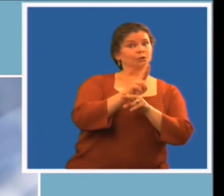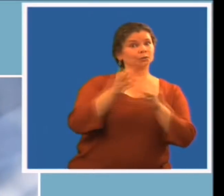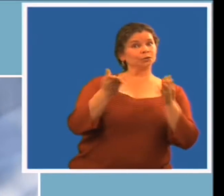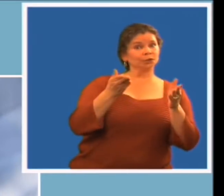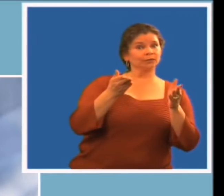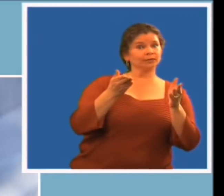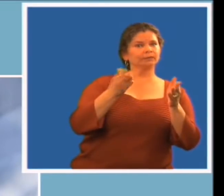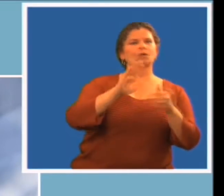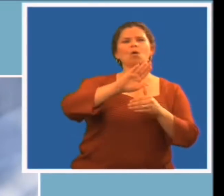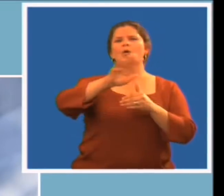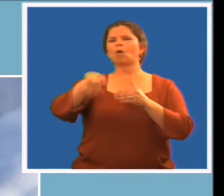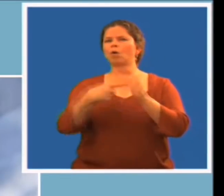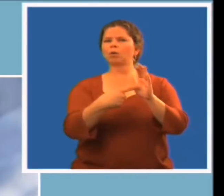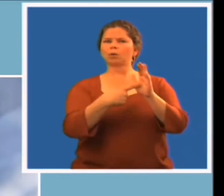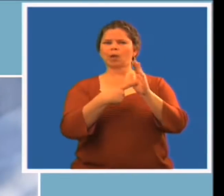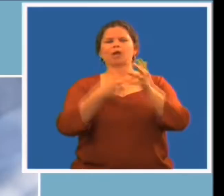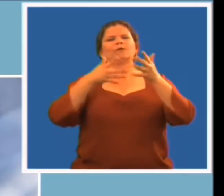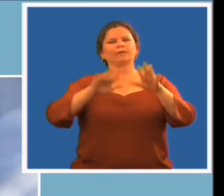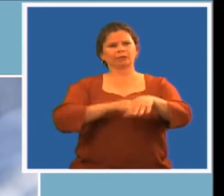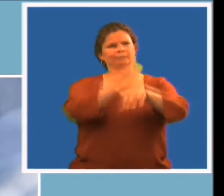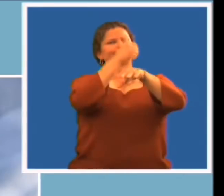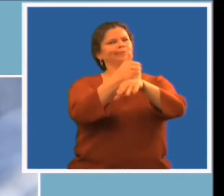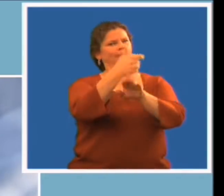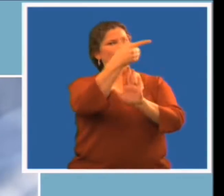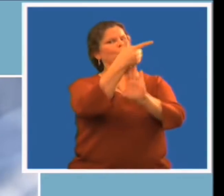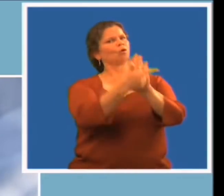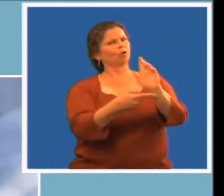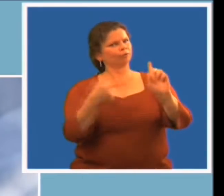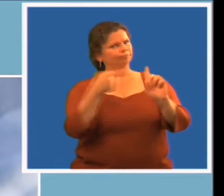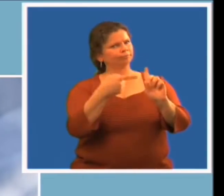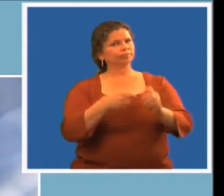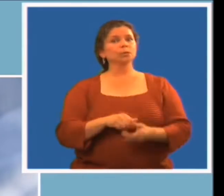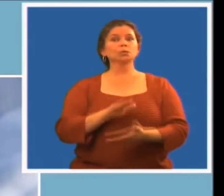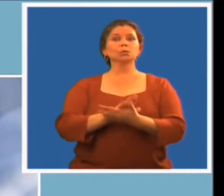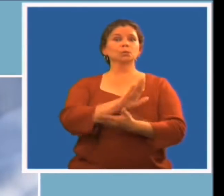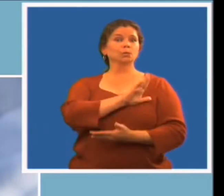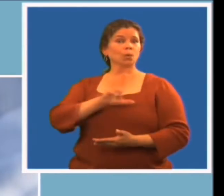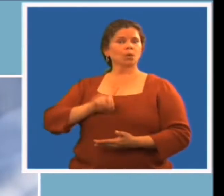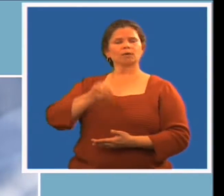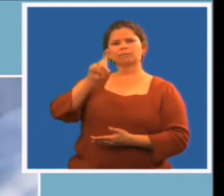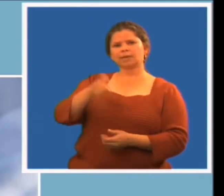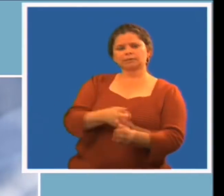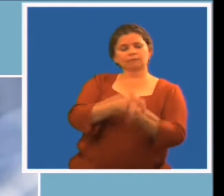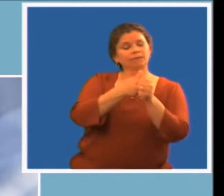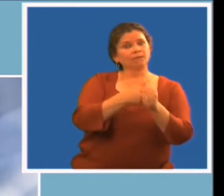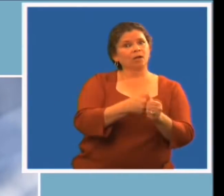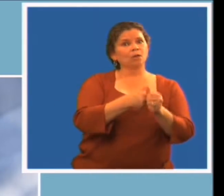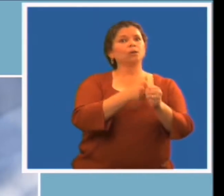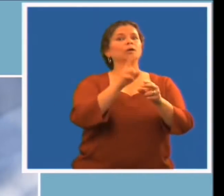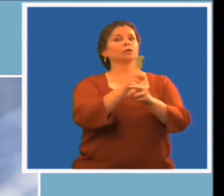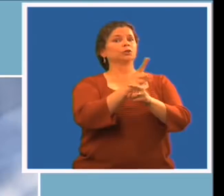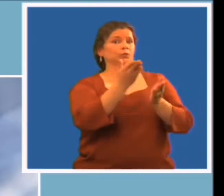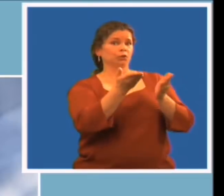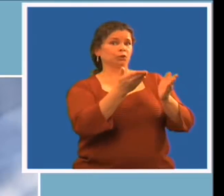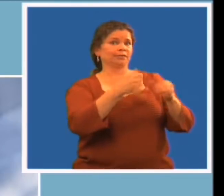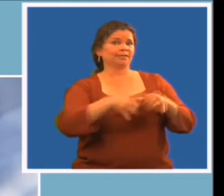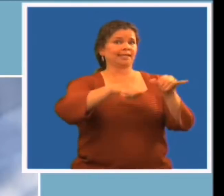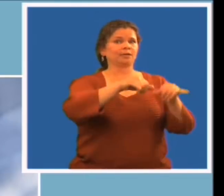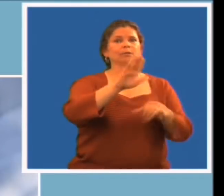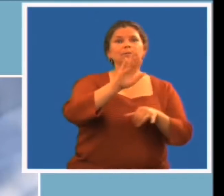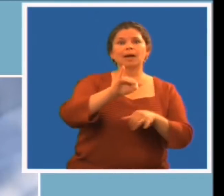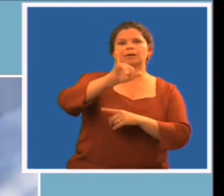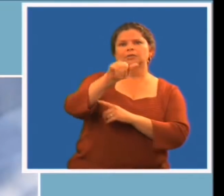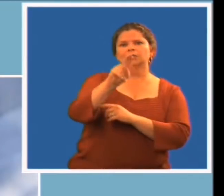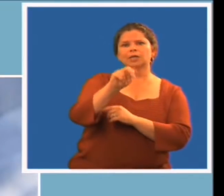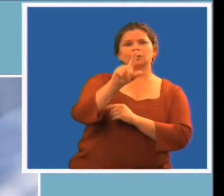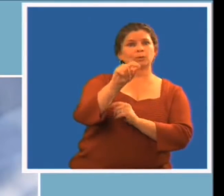All of the requirements described in the first standard, customer service, have been set in law. School